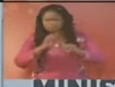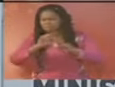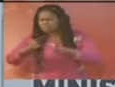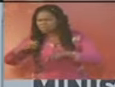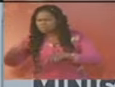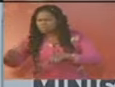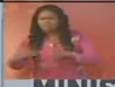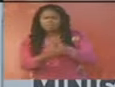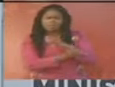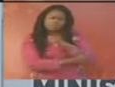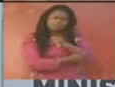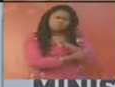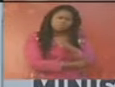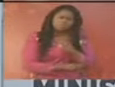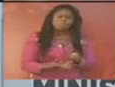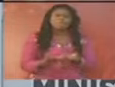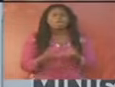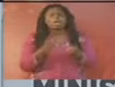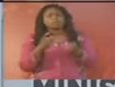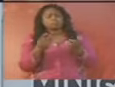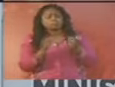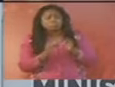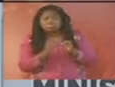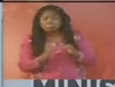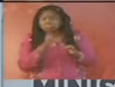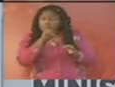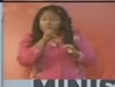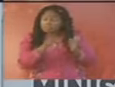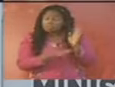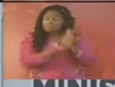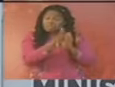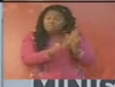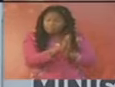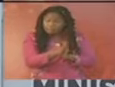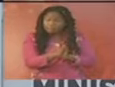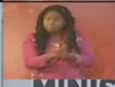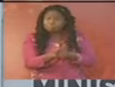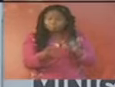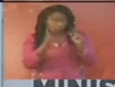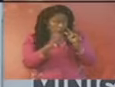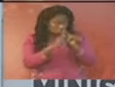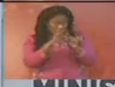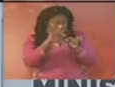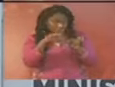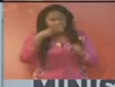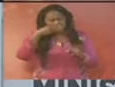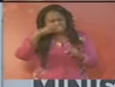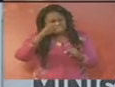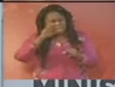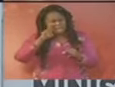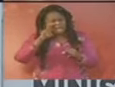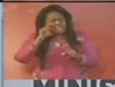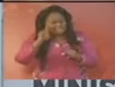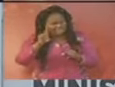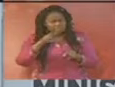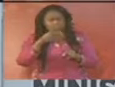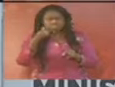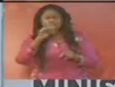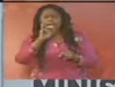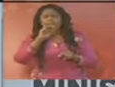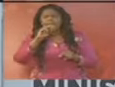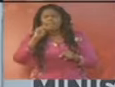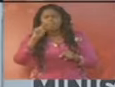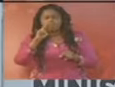basically the number of people in a given population that are required to be vaccinated or to have immunity in general to slow the spread of any